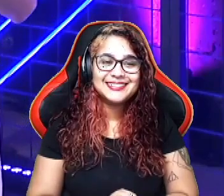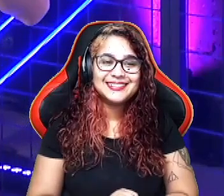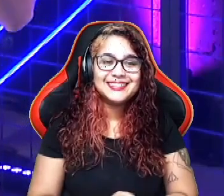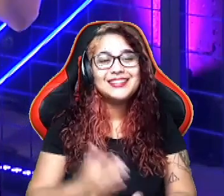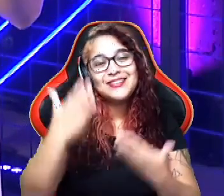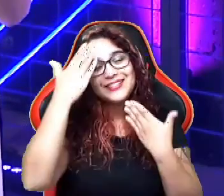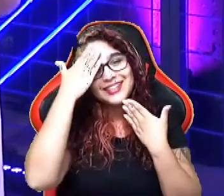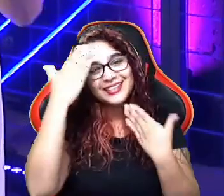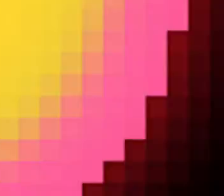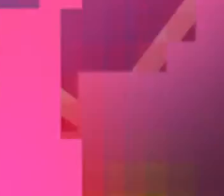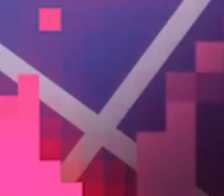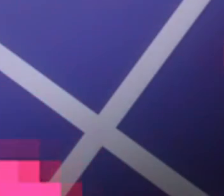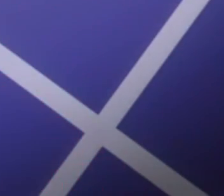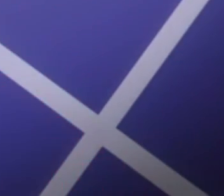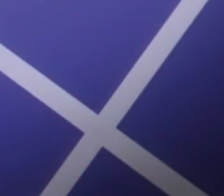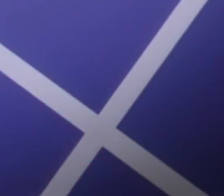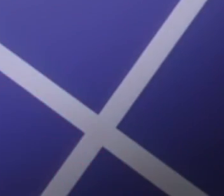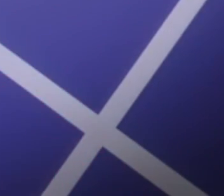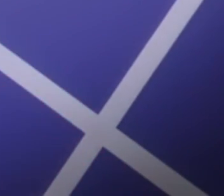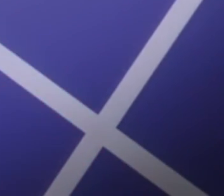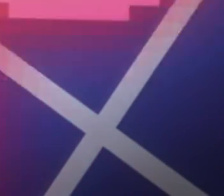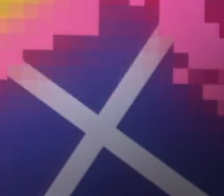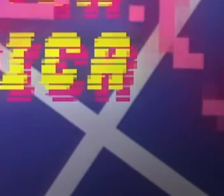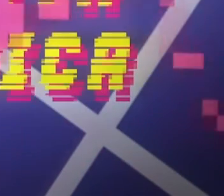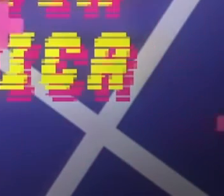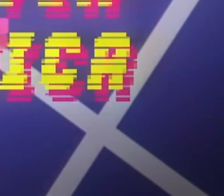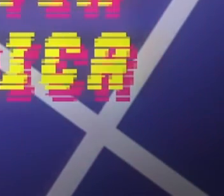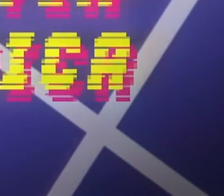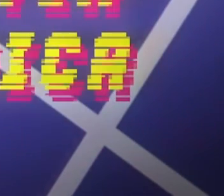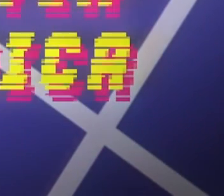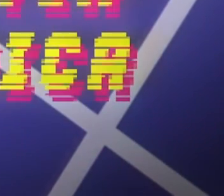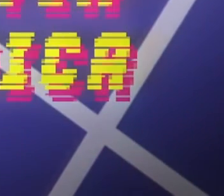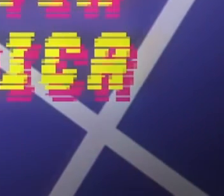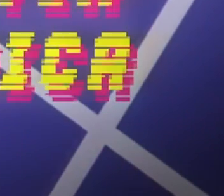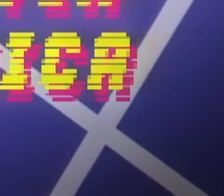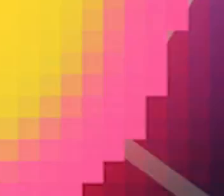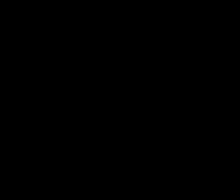much. Big Festival 2021, the biggest games festival in Latin America.